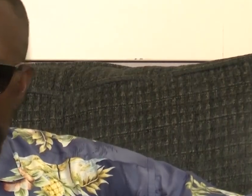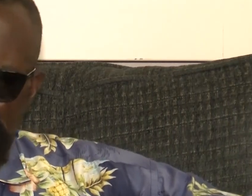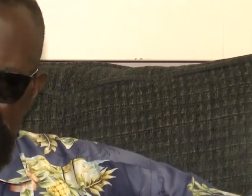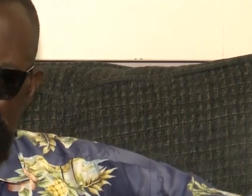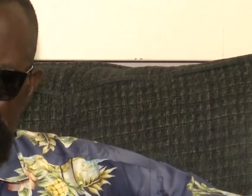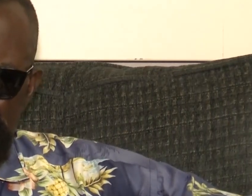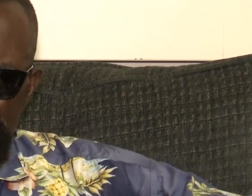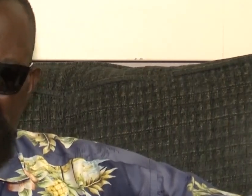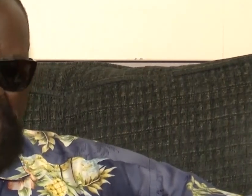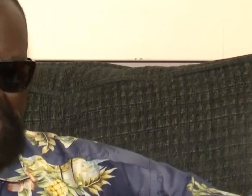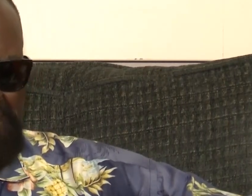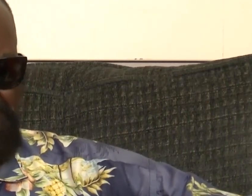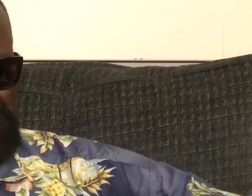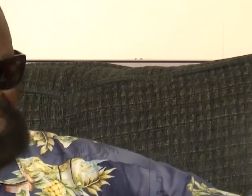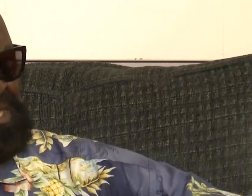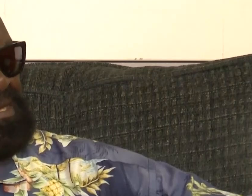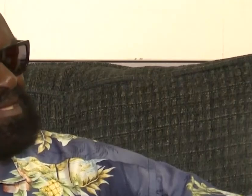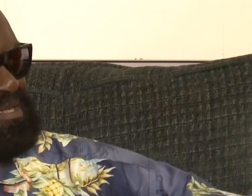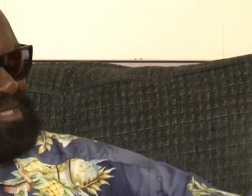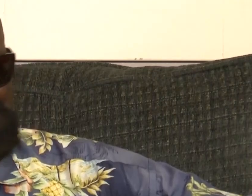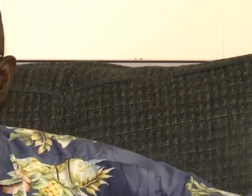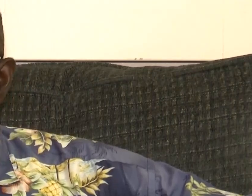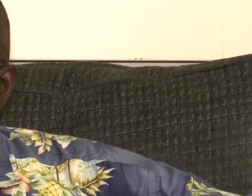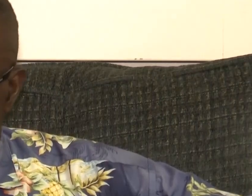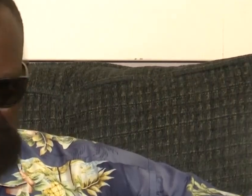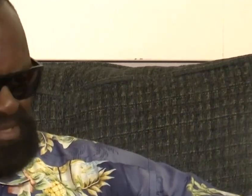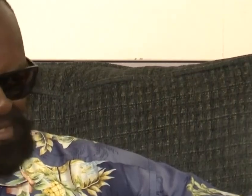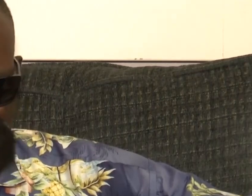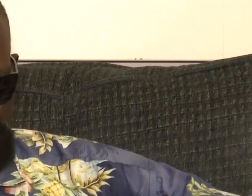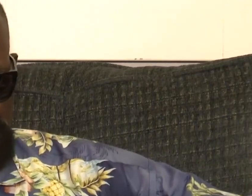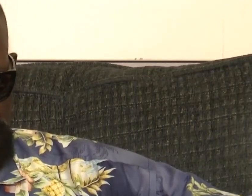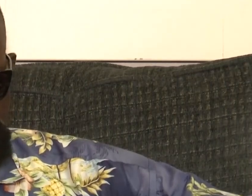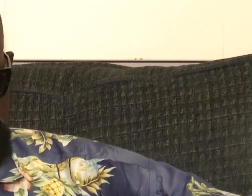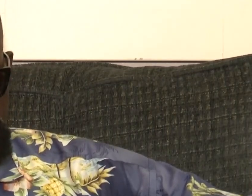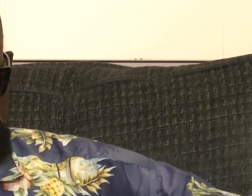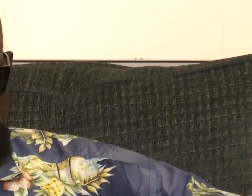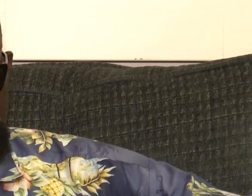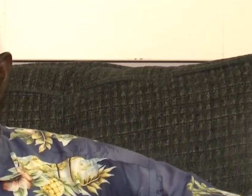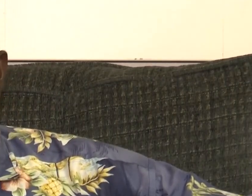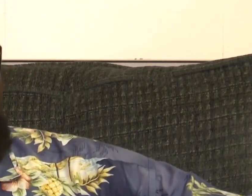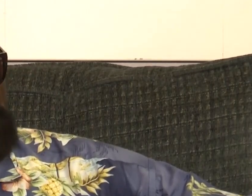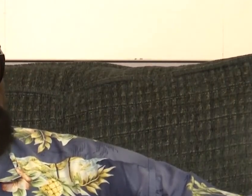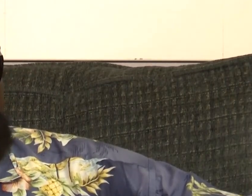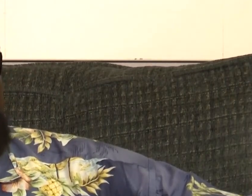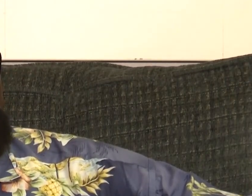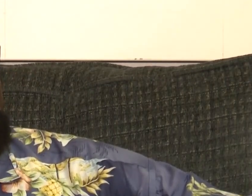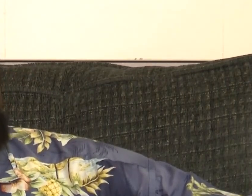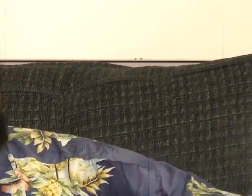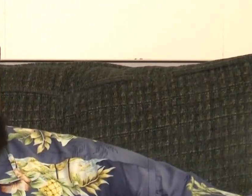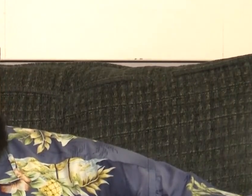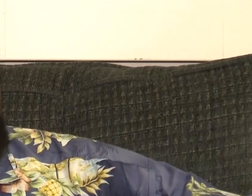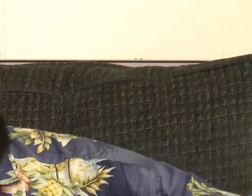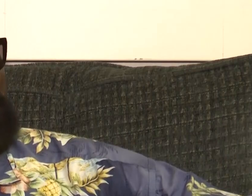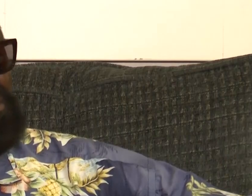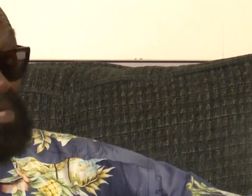controversial. I am pretty disappointed at the outcome of